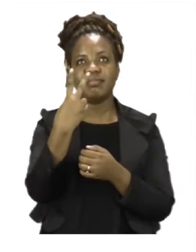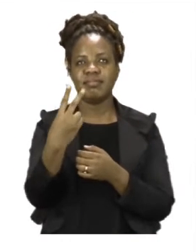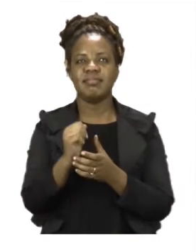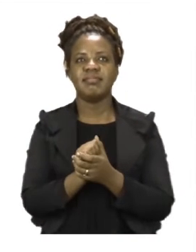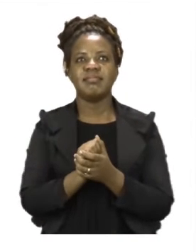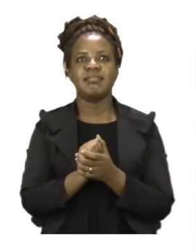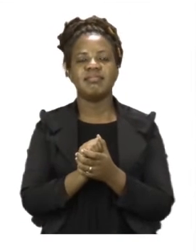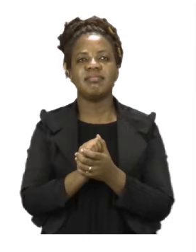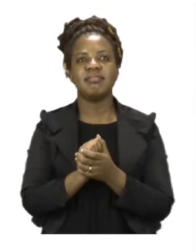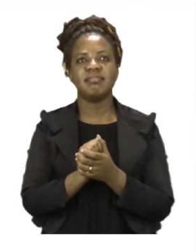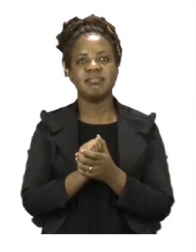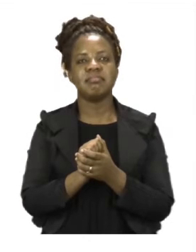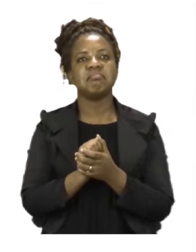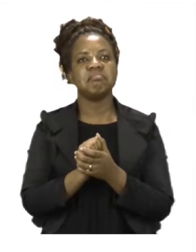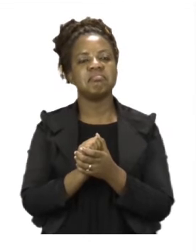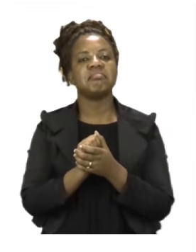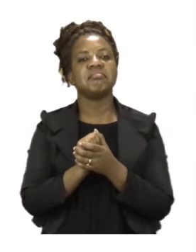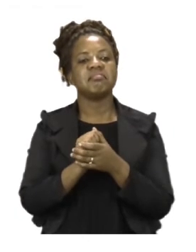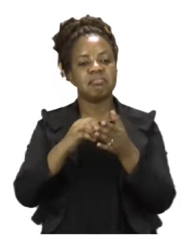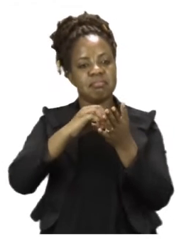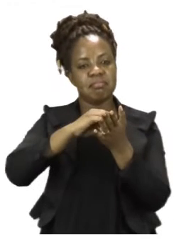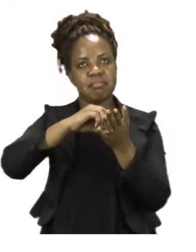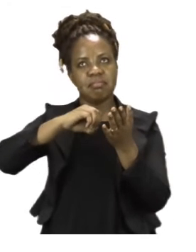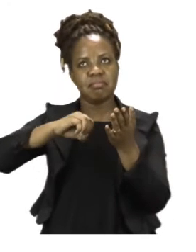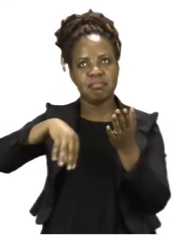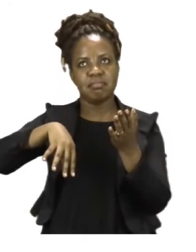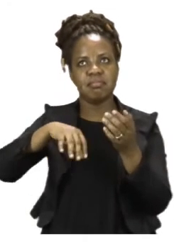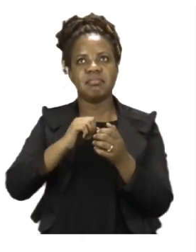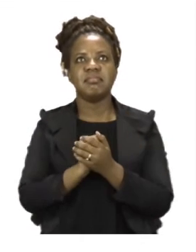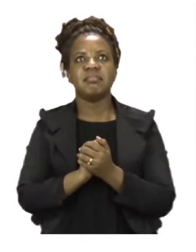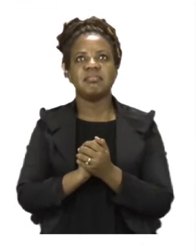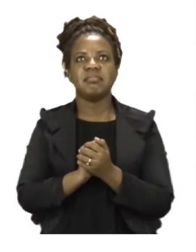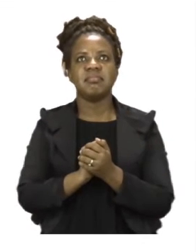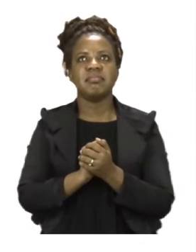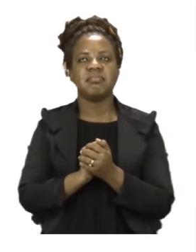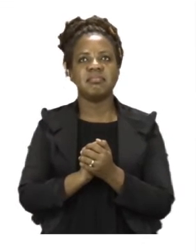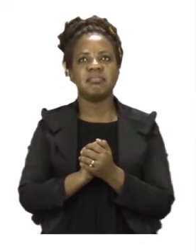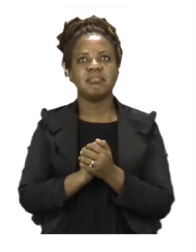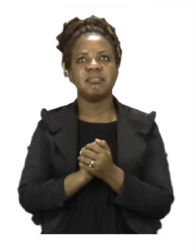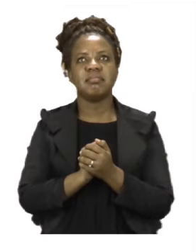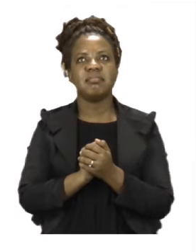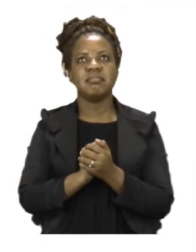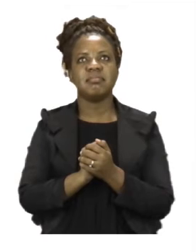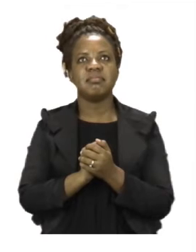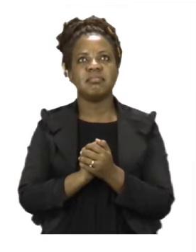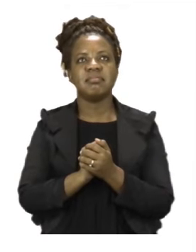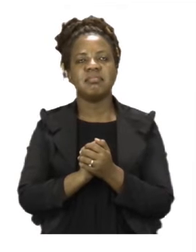be doing subtraction. But not just any subtraction, my dear children. We are going to be